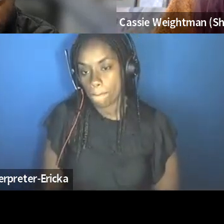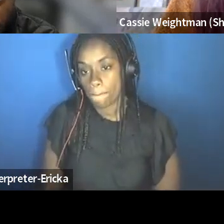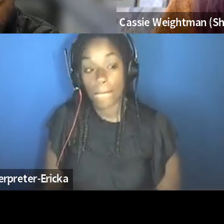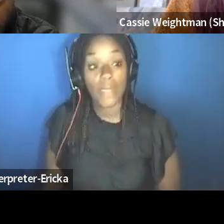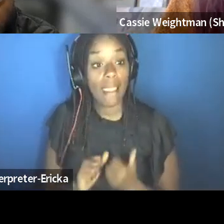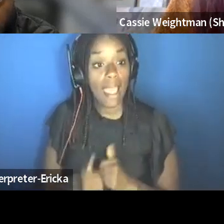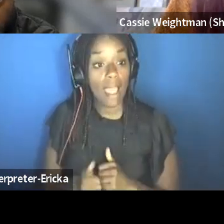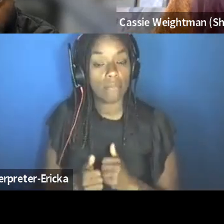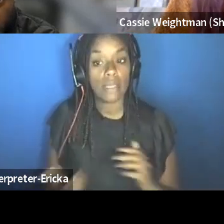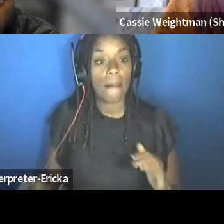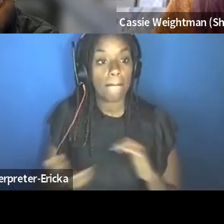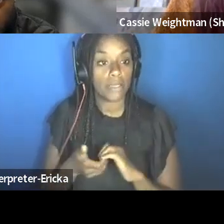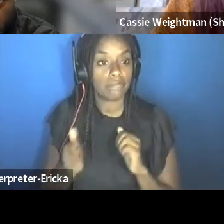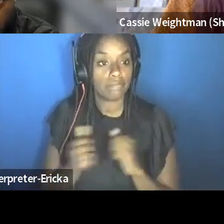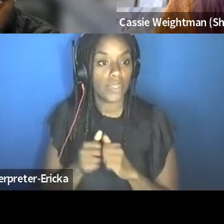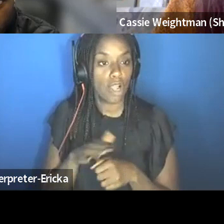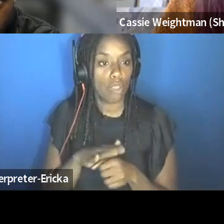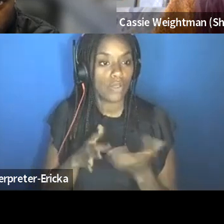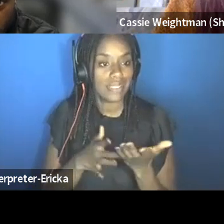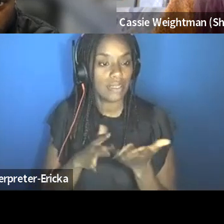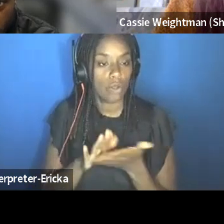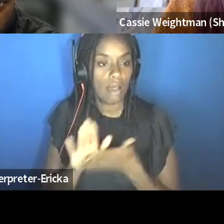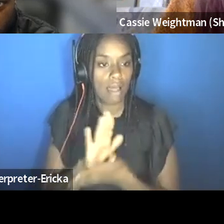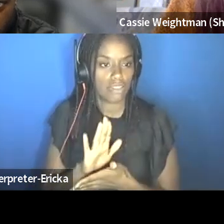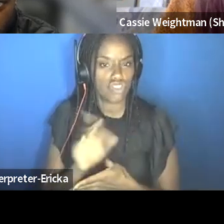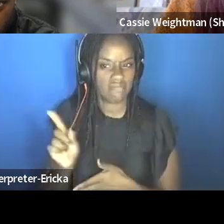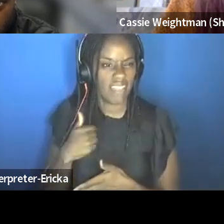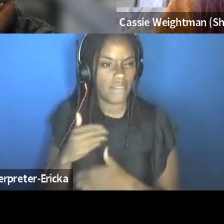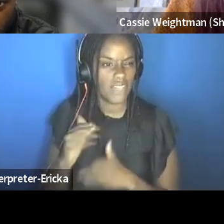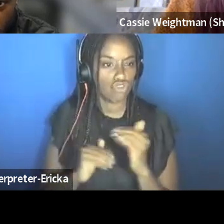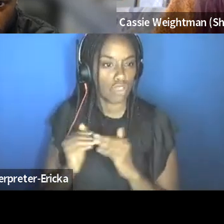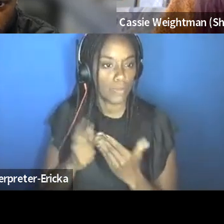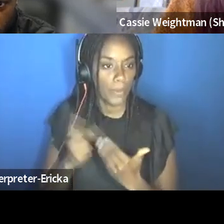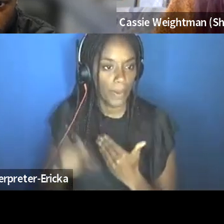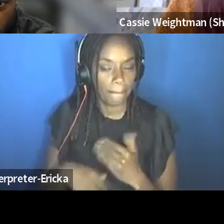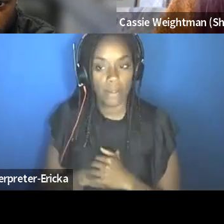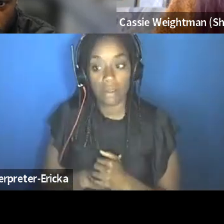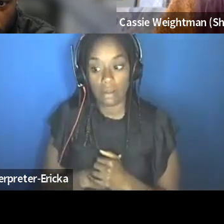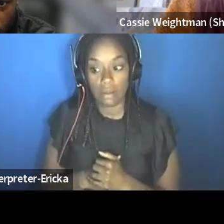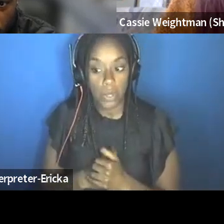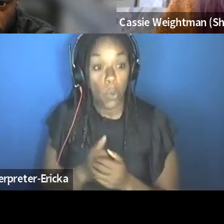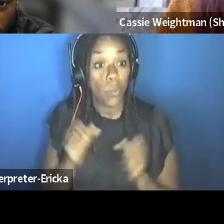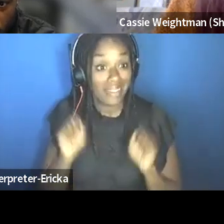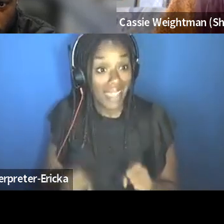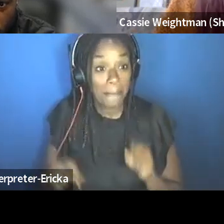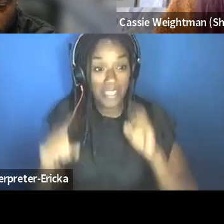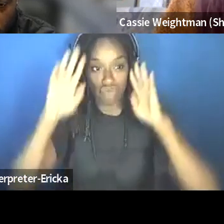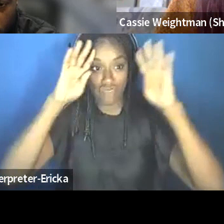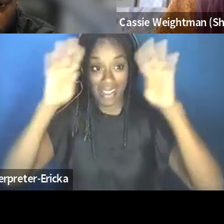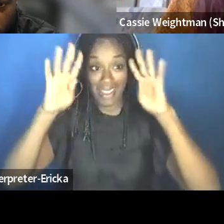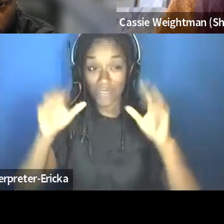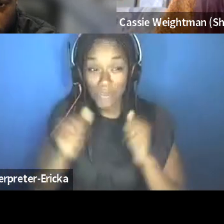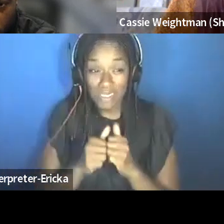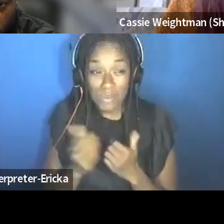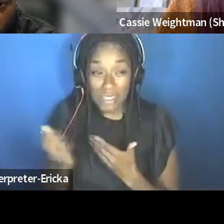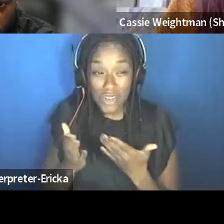our local technical college, so the college that has a construction program. We can be really creative with those